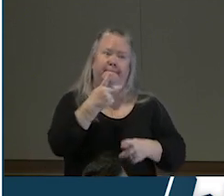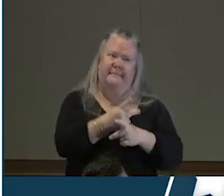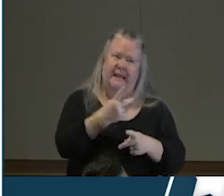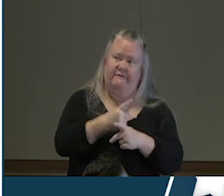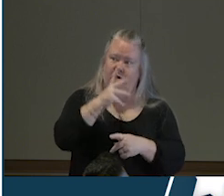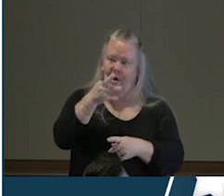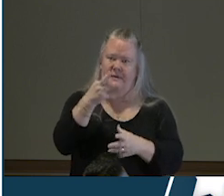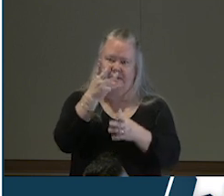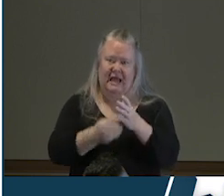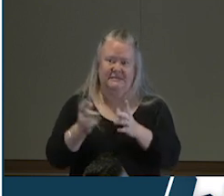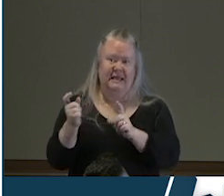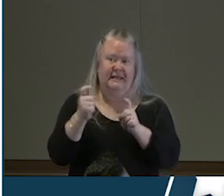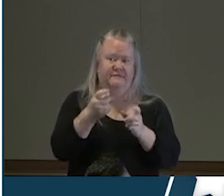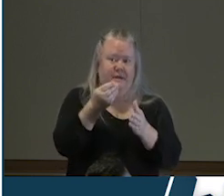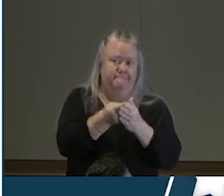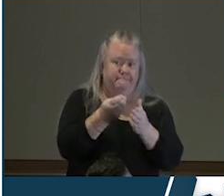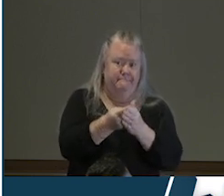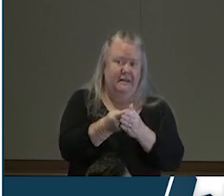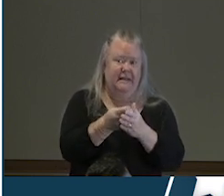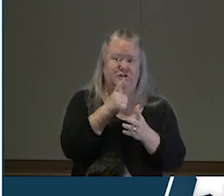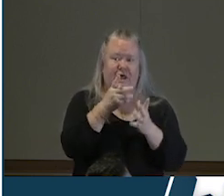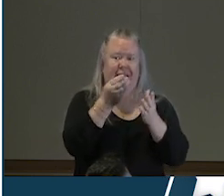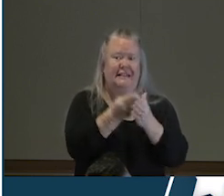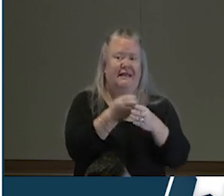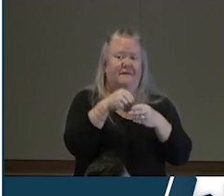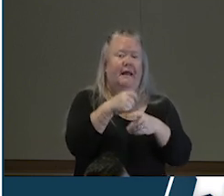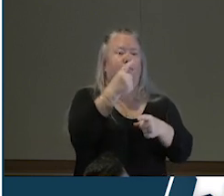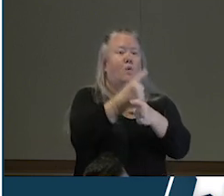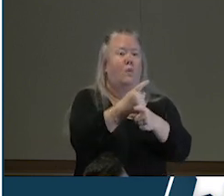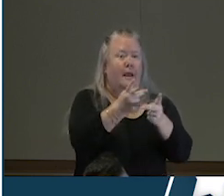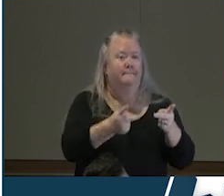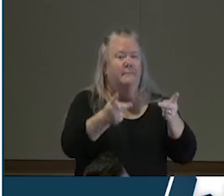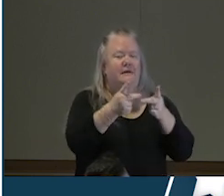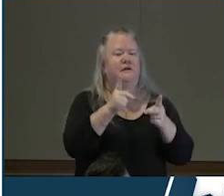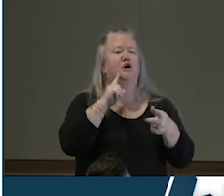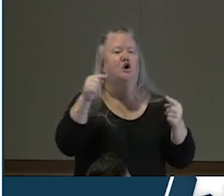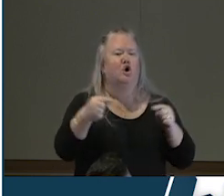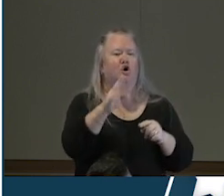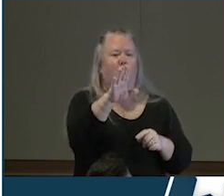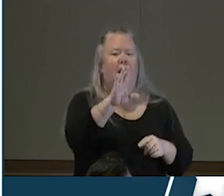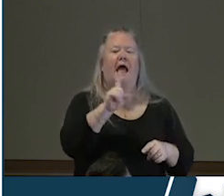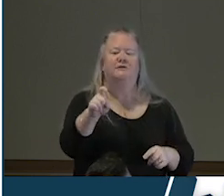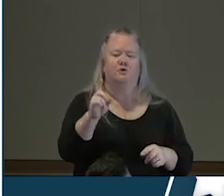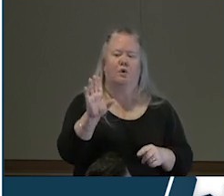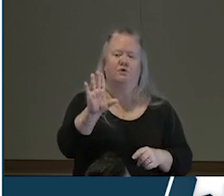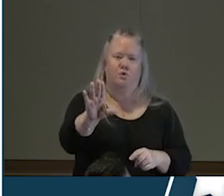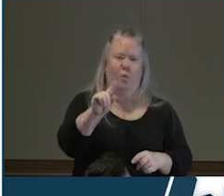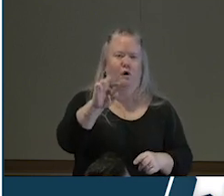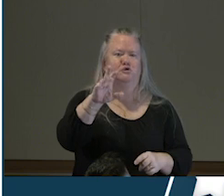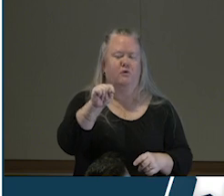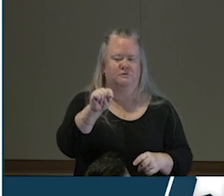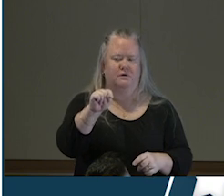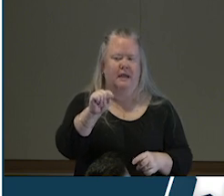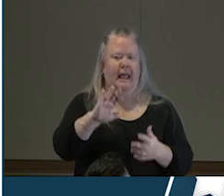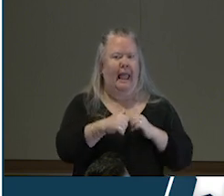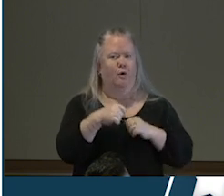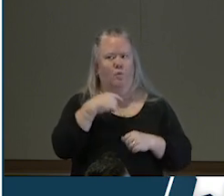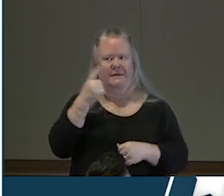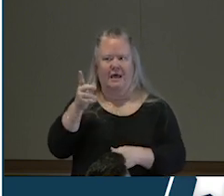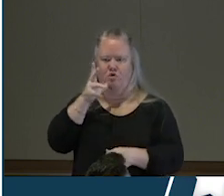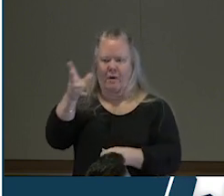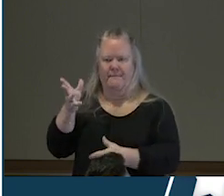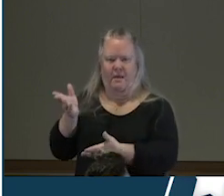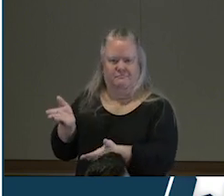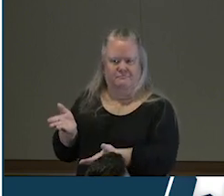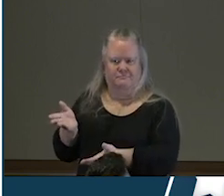if grandma dies and leaves money and Correct. doesn't leave it in the right place, it can hurt. It's got to go to your trust. Right, so how do I tell